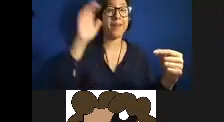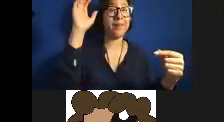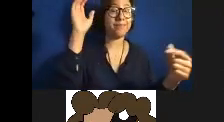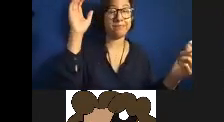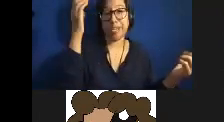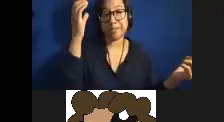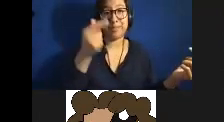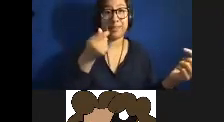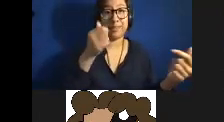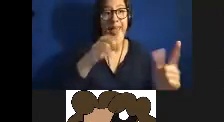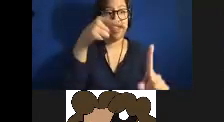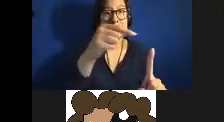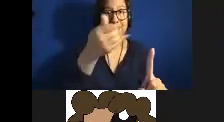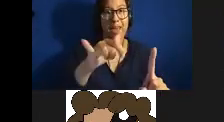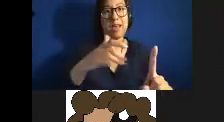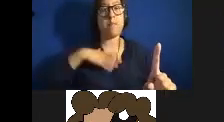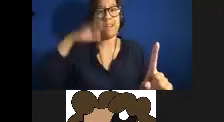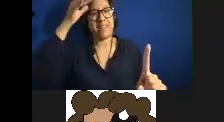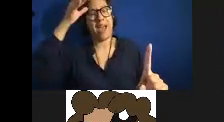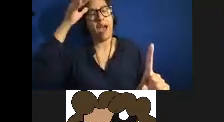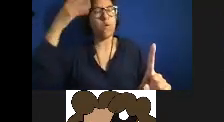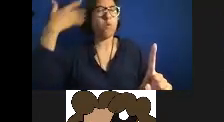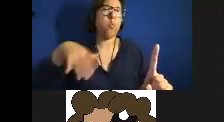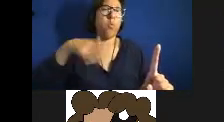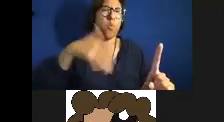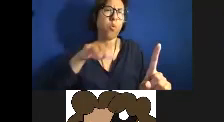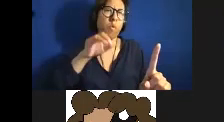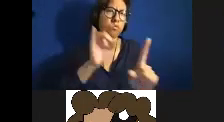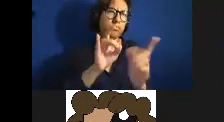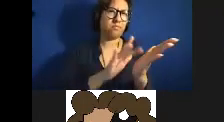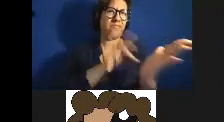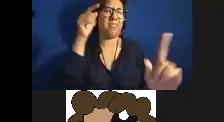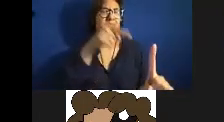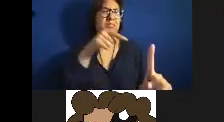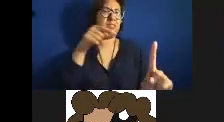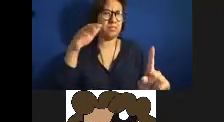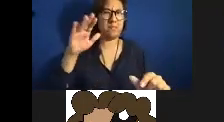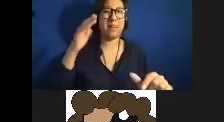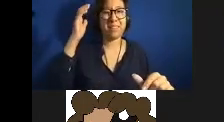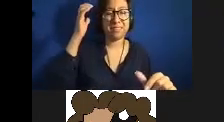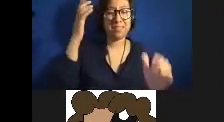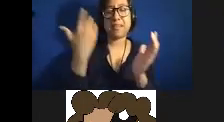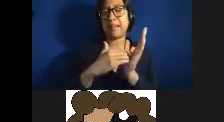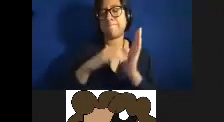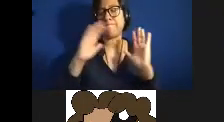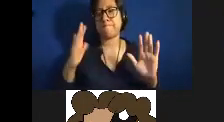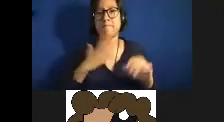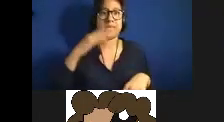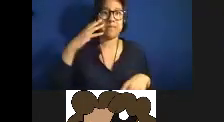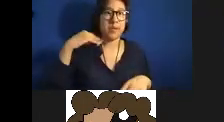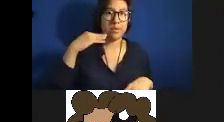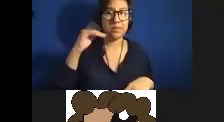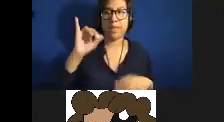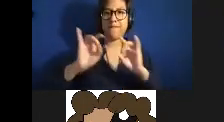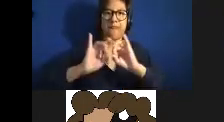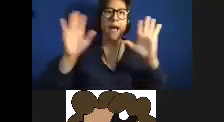Like, that that was a part of my experience growing up, right? And again, definitely teaches you, right, that violence